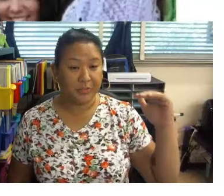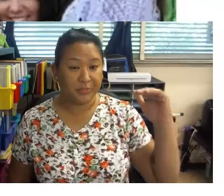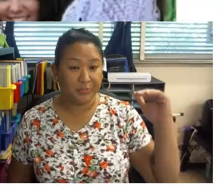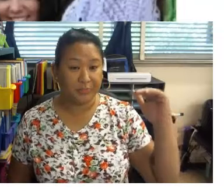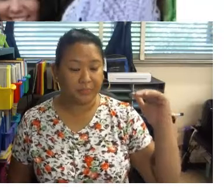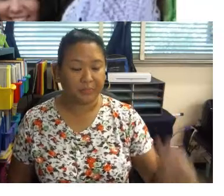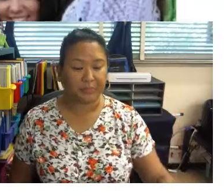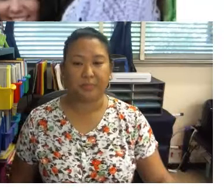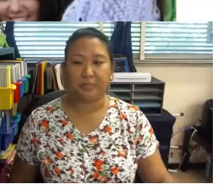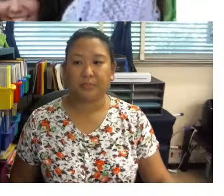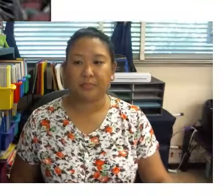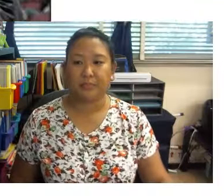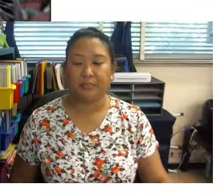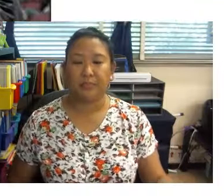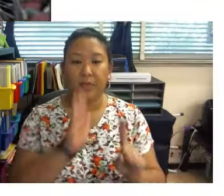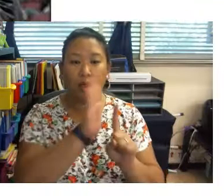Short,